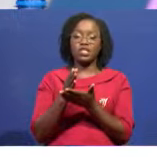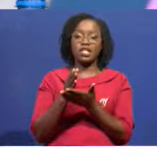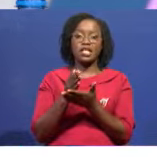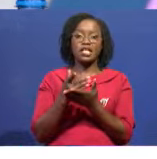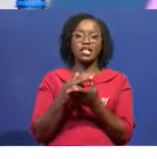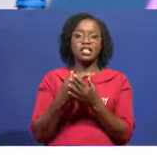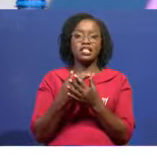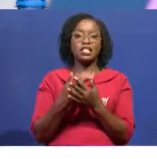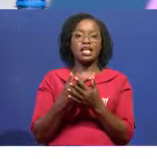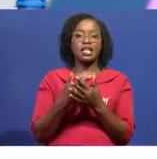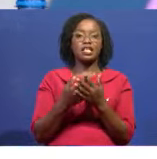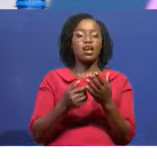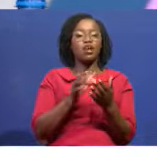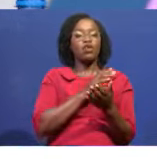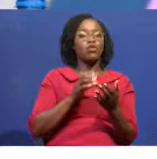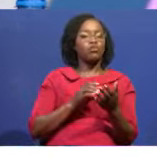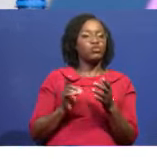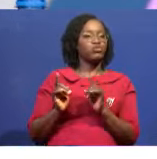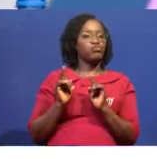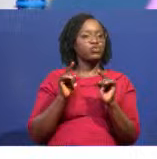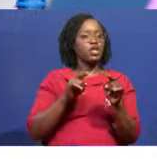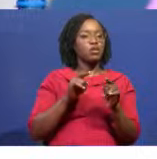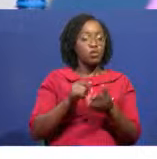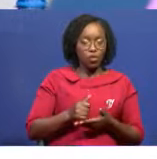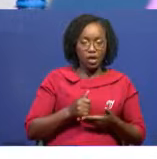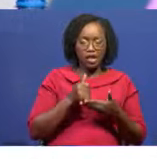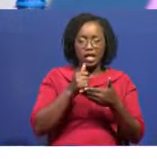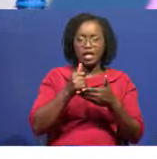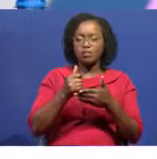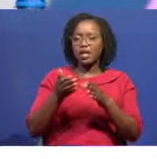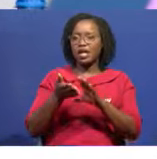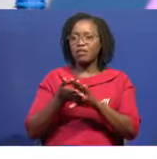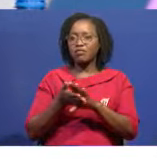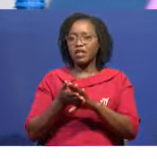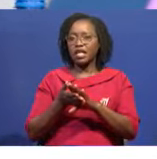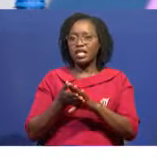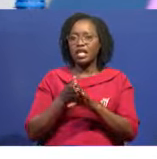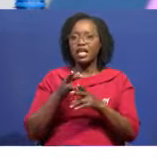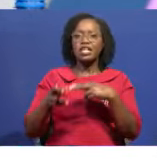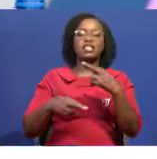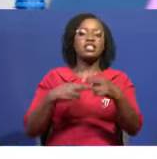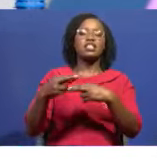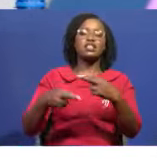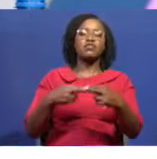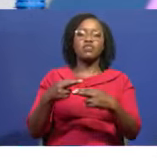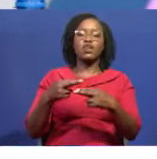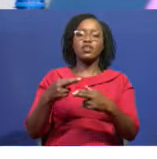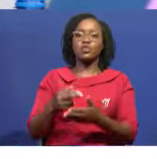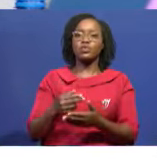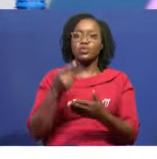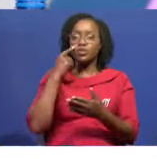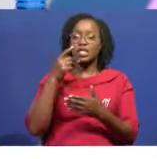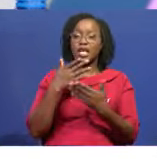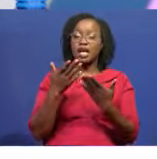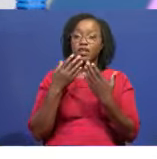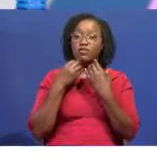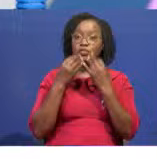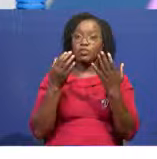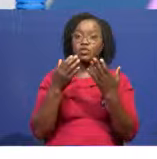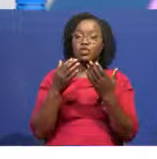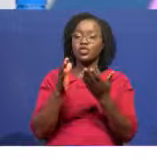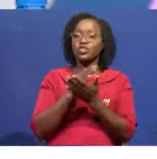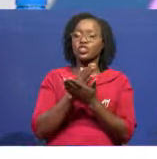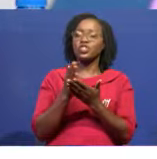you can always come to the Commission and we will step in and you will file a review and we'll step in to see that how that information can be